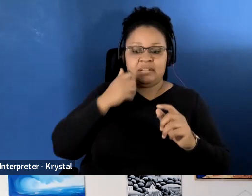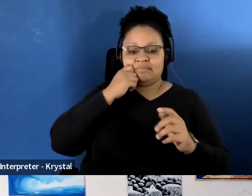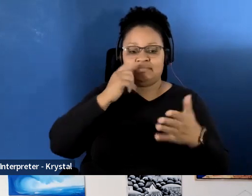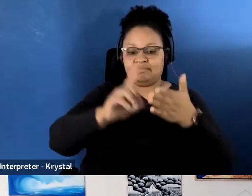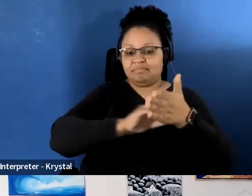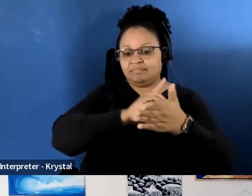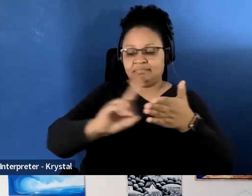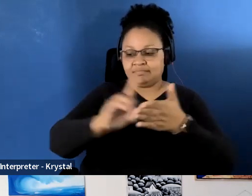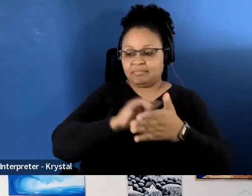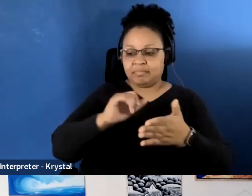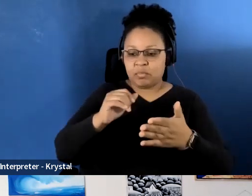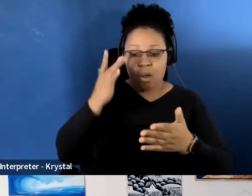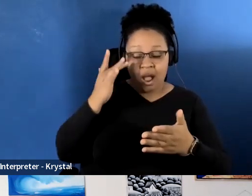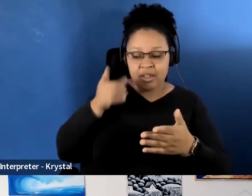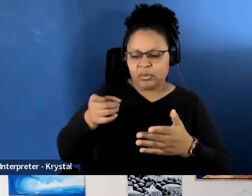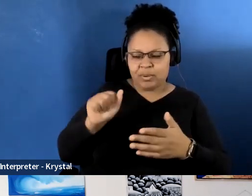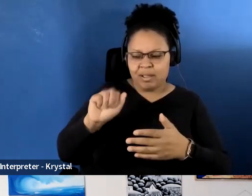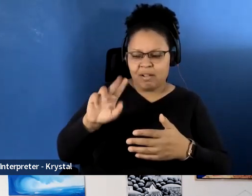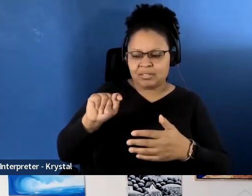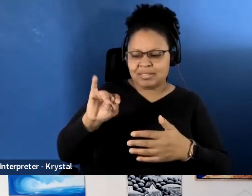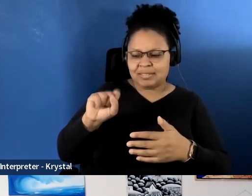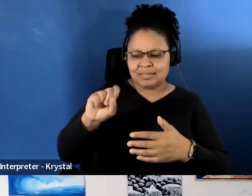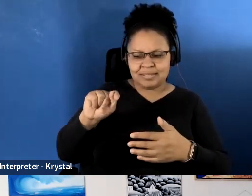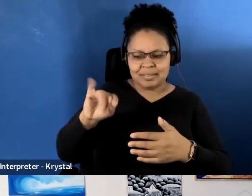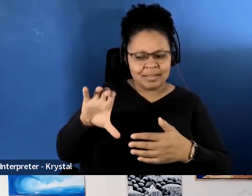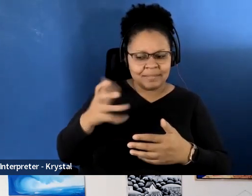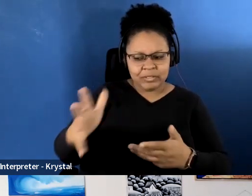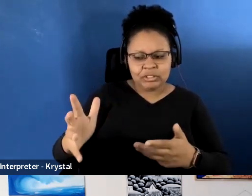yeah. And then that just kind of solves that problem.